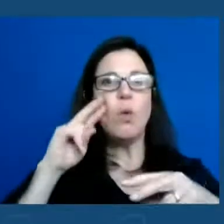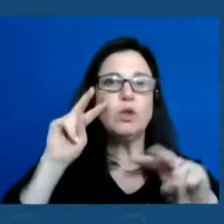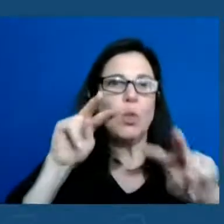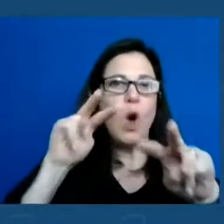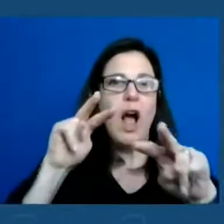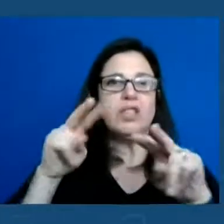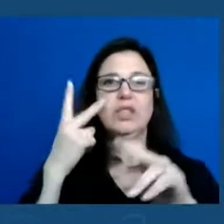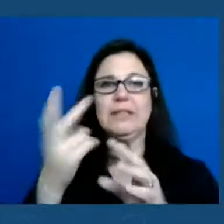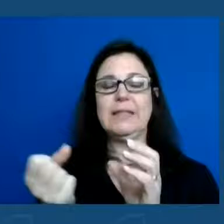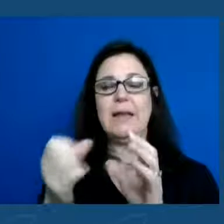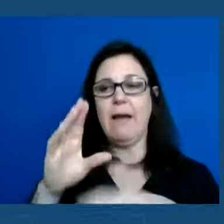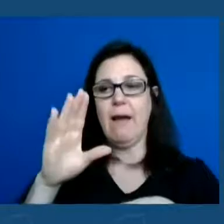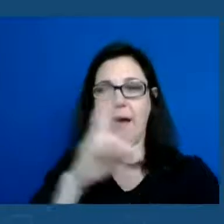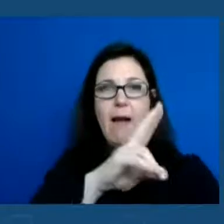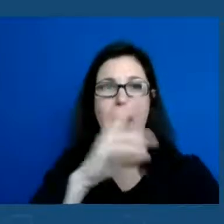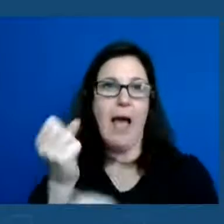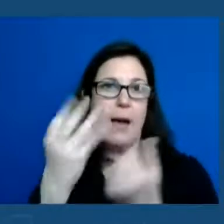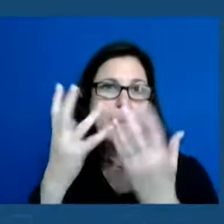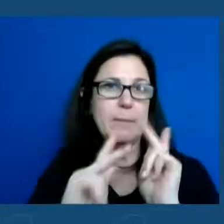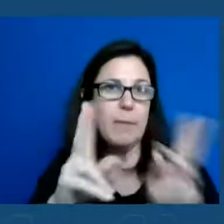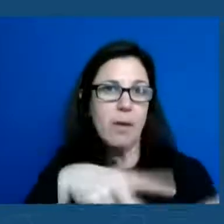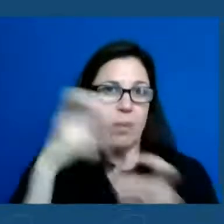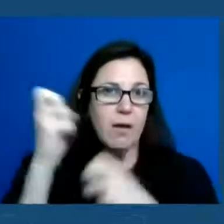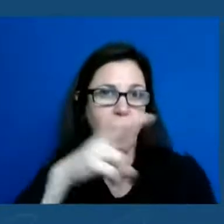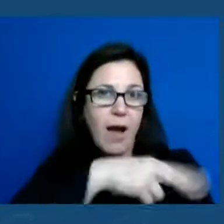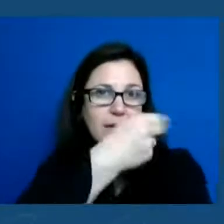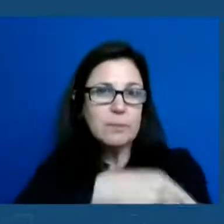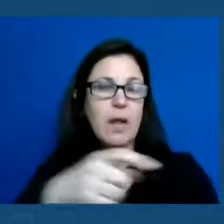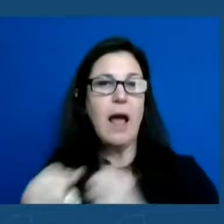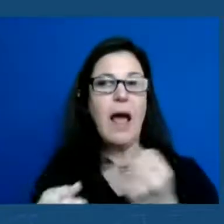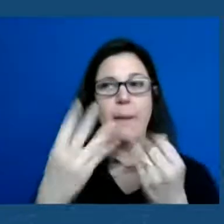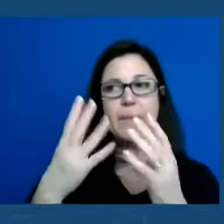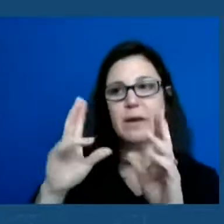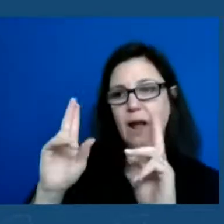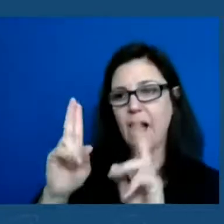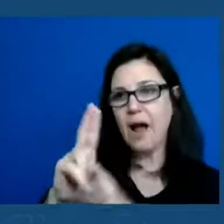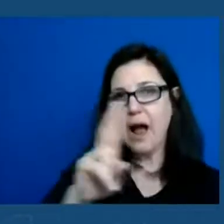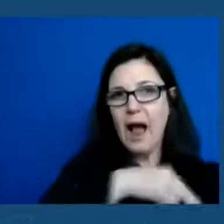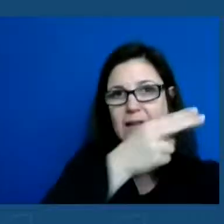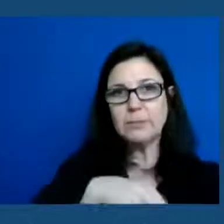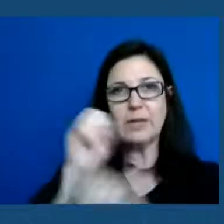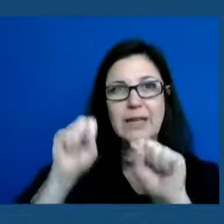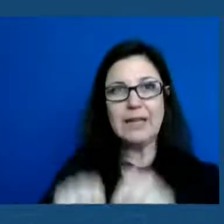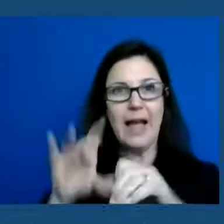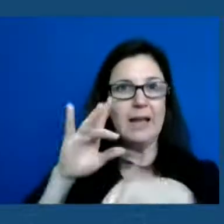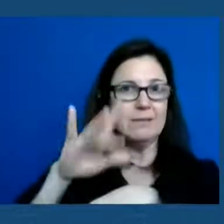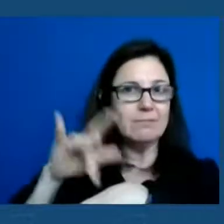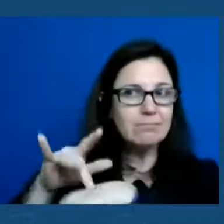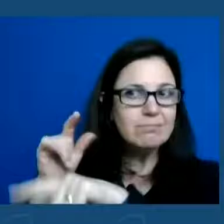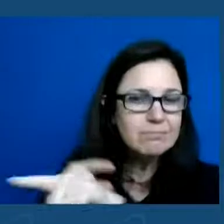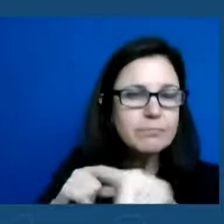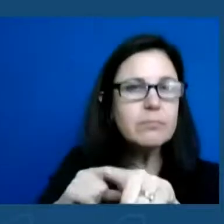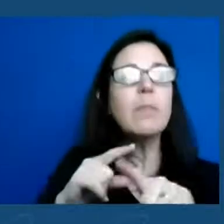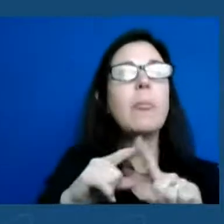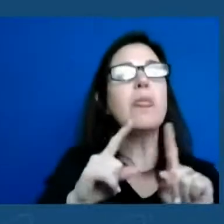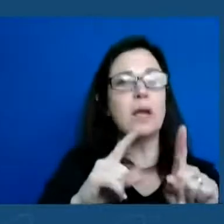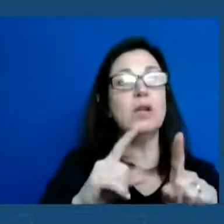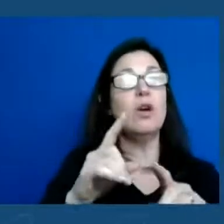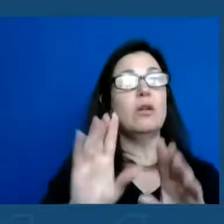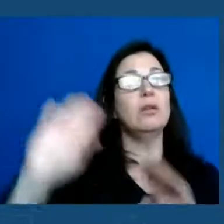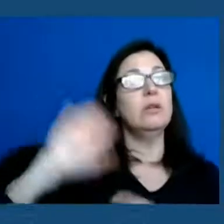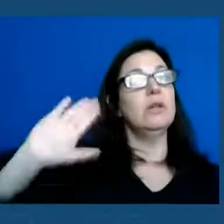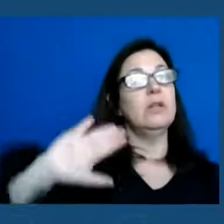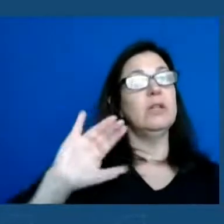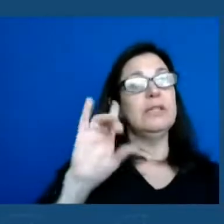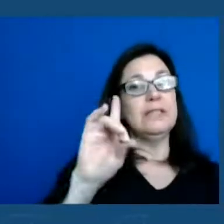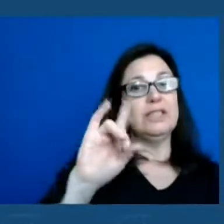hospital capacity, and statewide we have 1,400 people in hospitals. We had 12,000 people